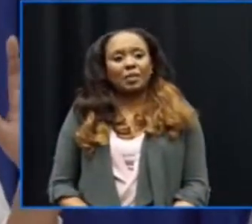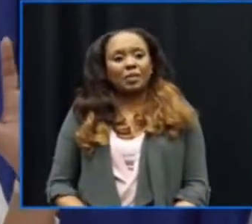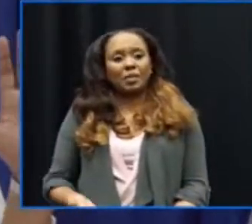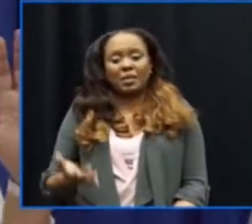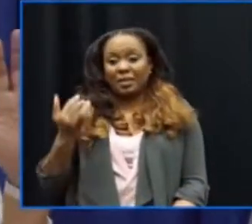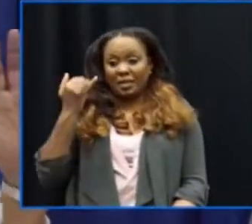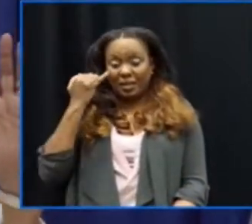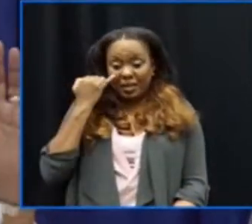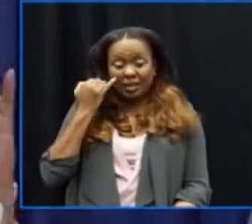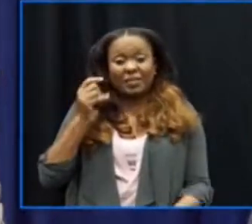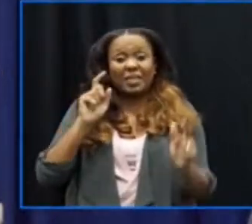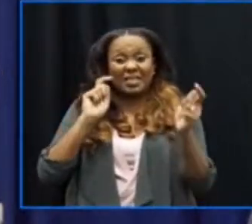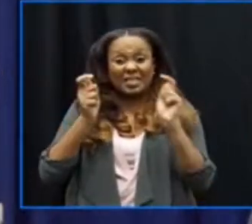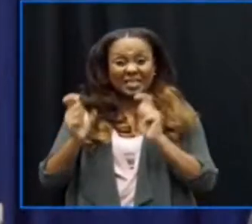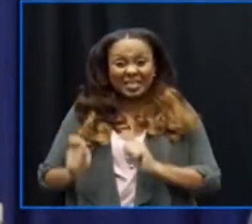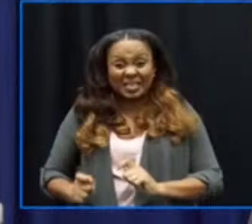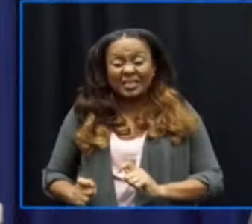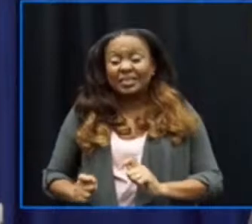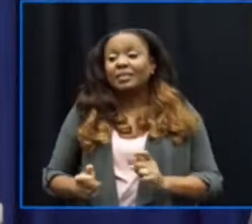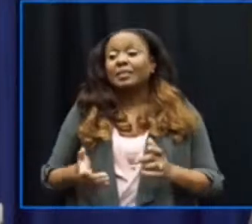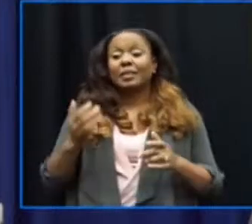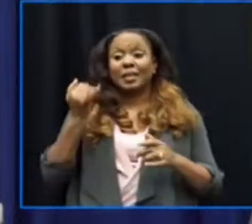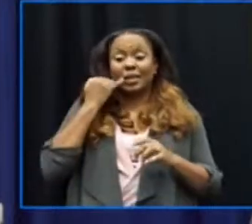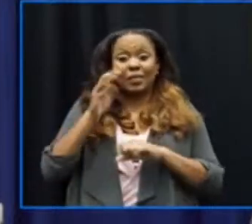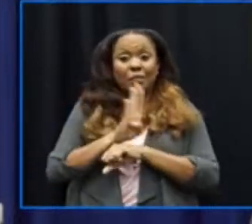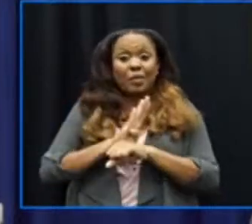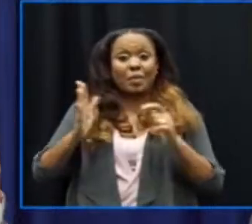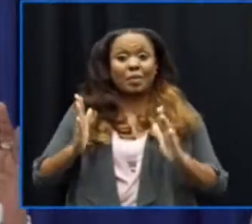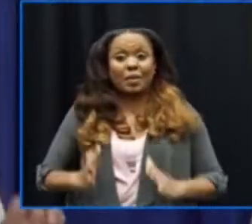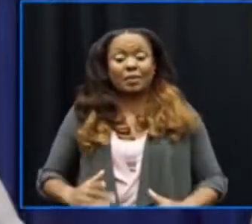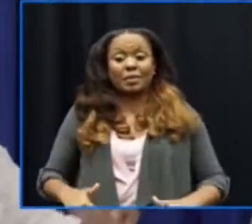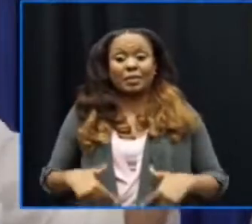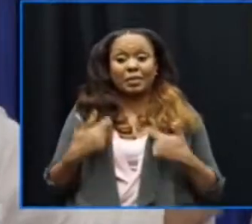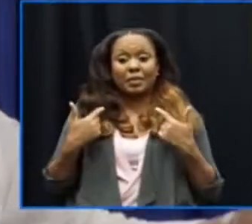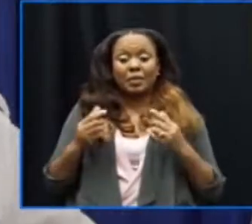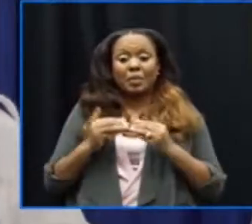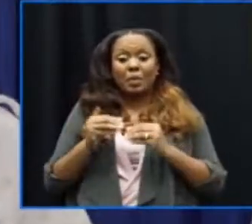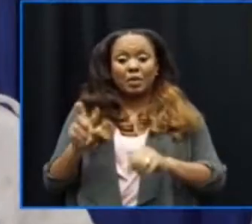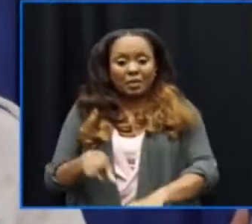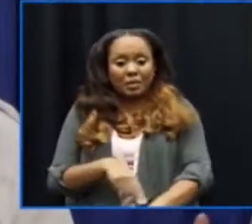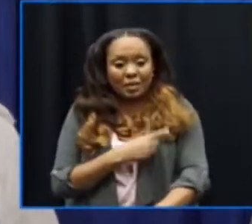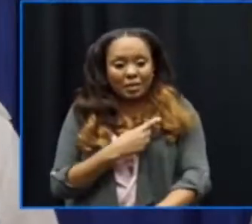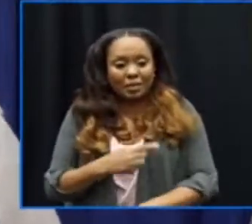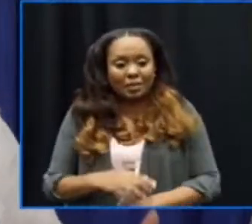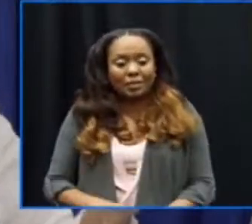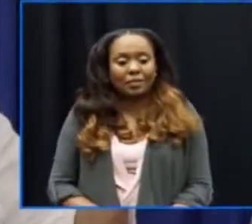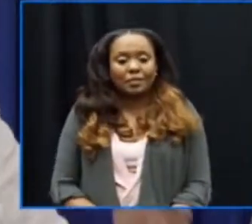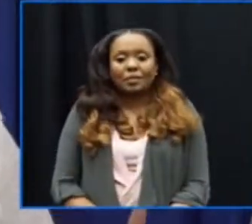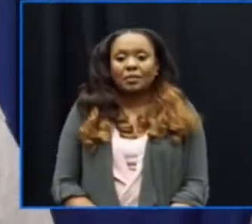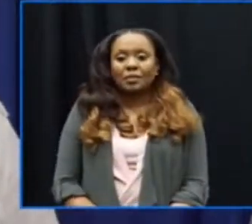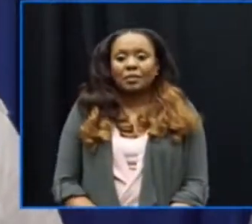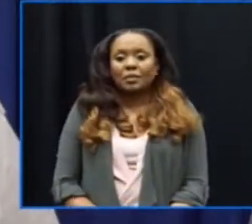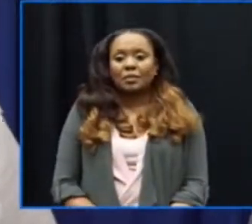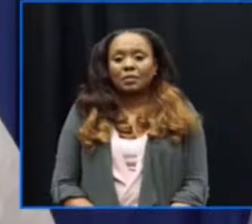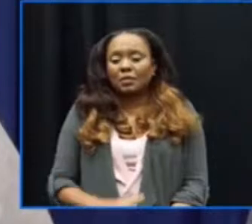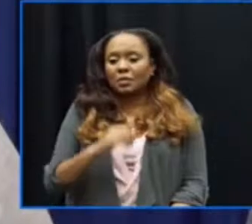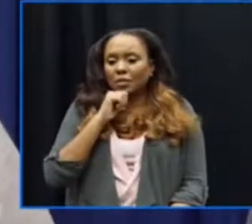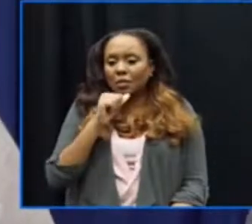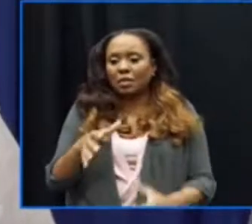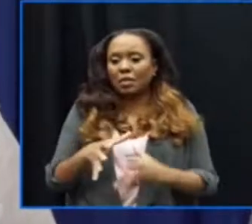to change. That Barbadians are living longer to 80, that we're having less children, we've reduced